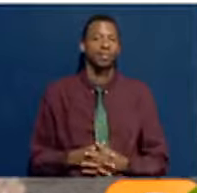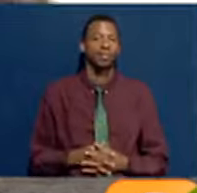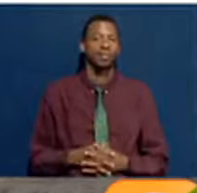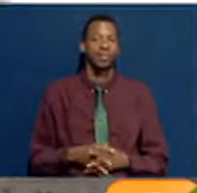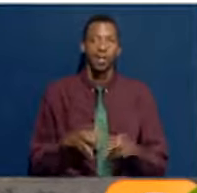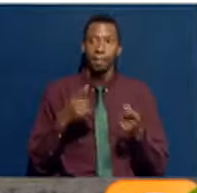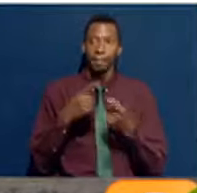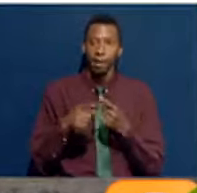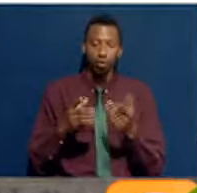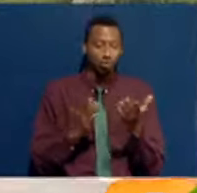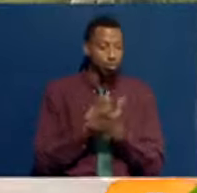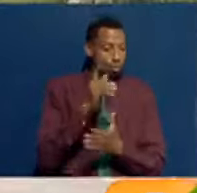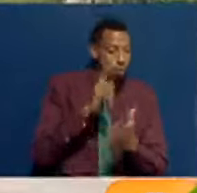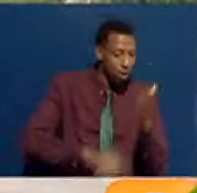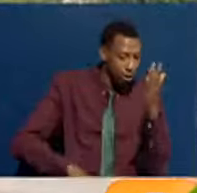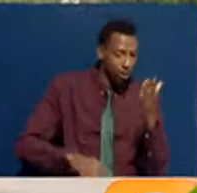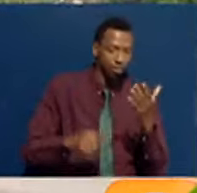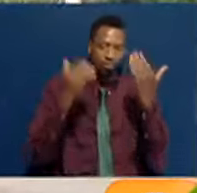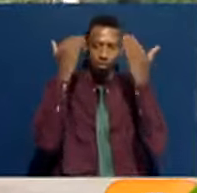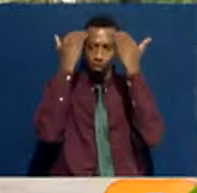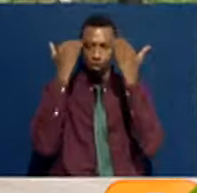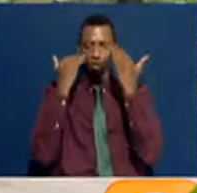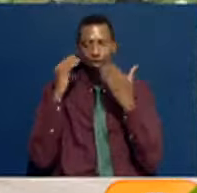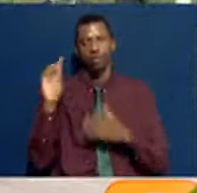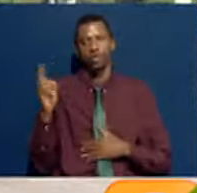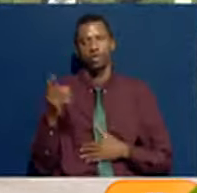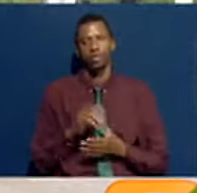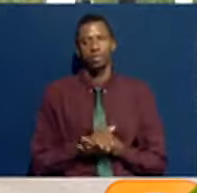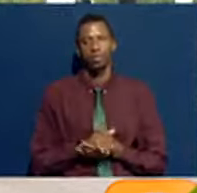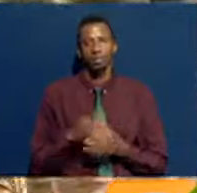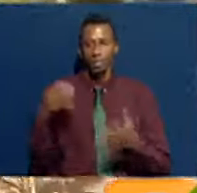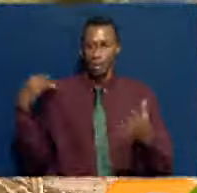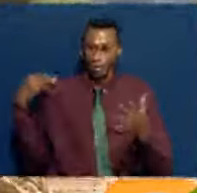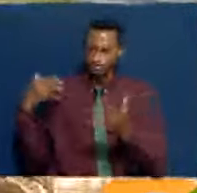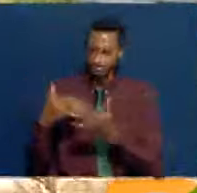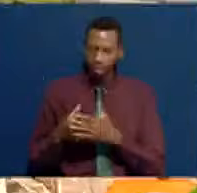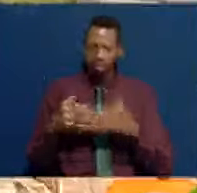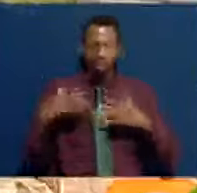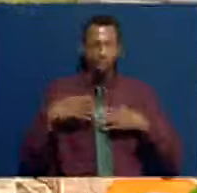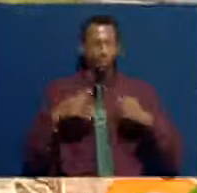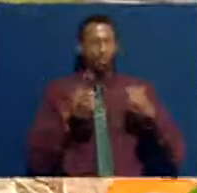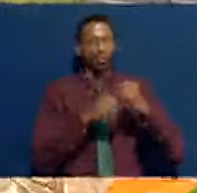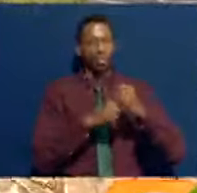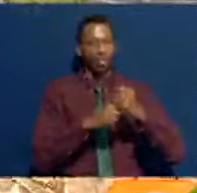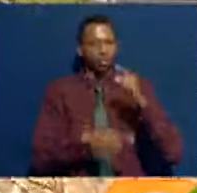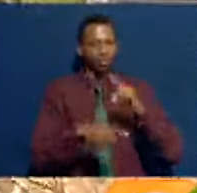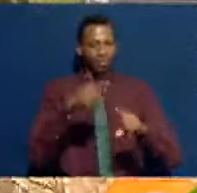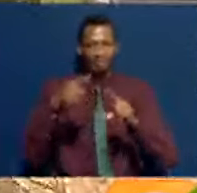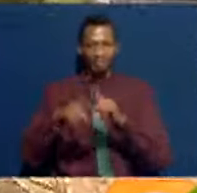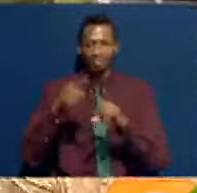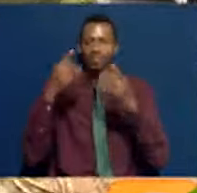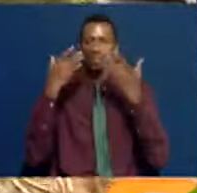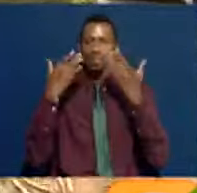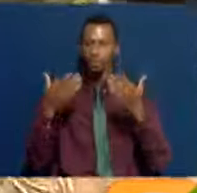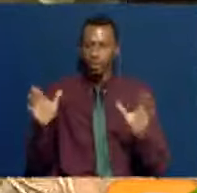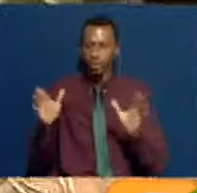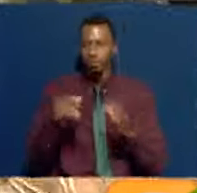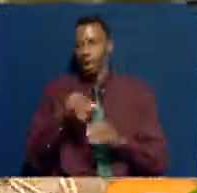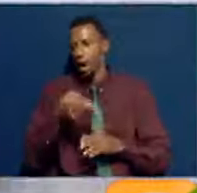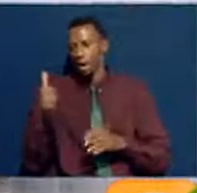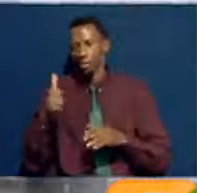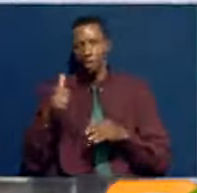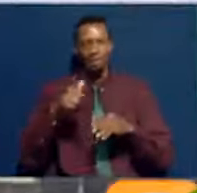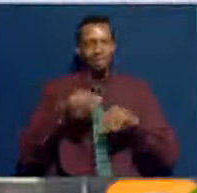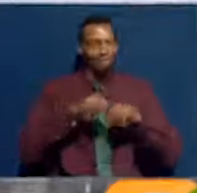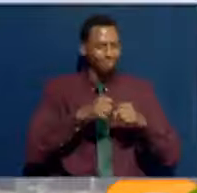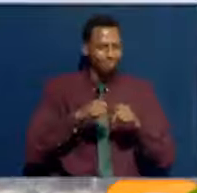Lakini watapitia kotini kwanza. So far, 6 people have been killed in the border clashes, with several others injured and recuperating